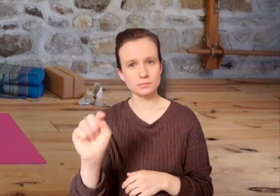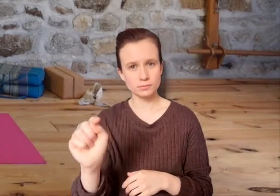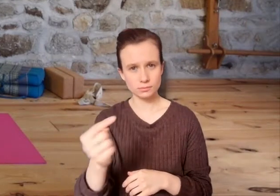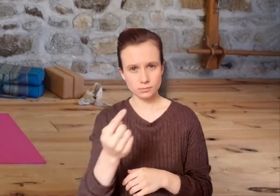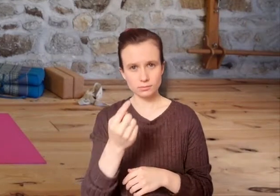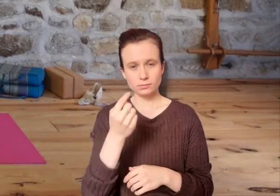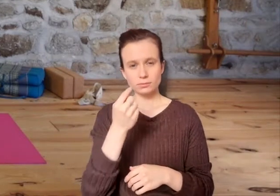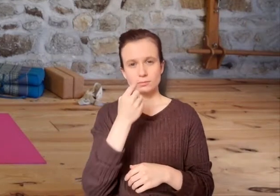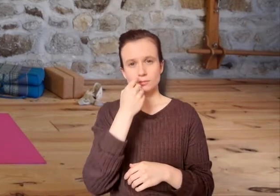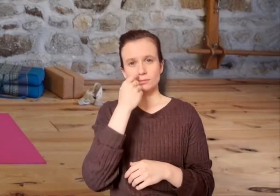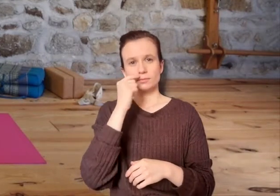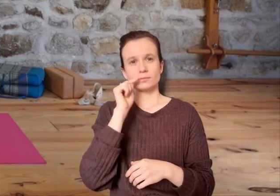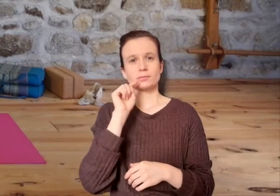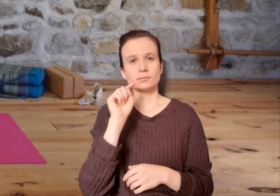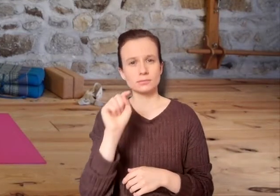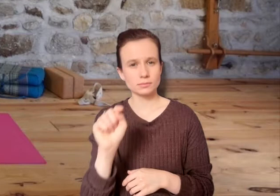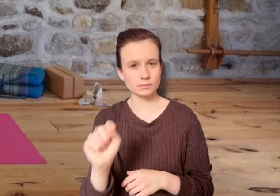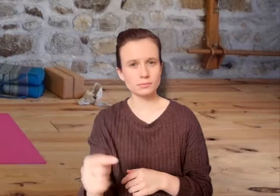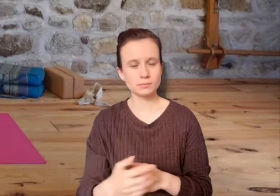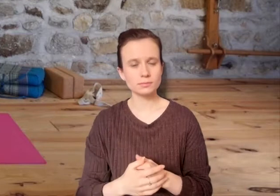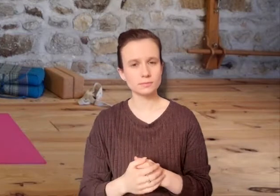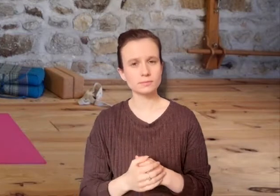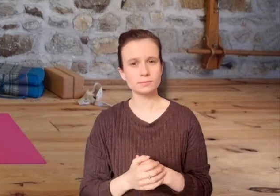and out through the nose.